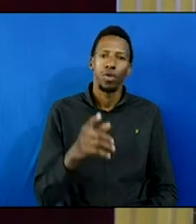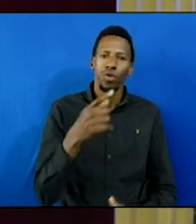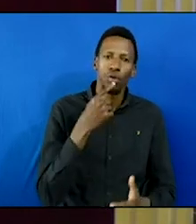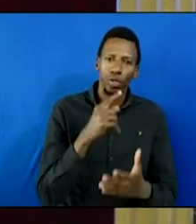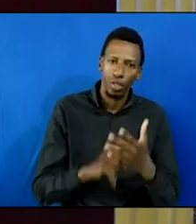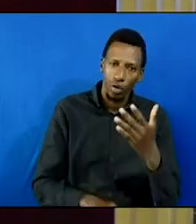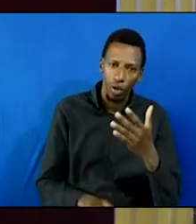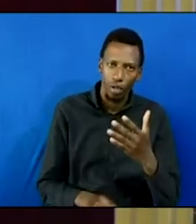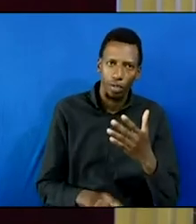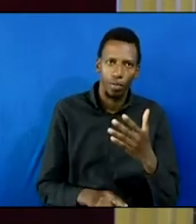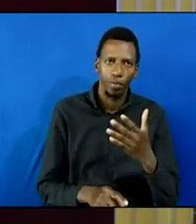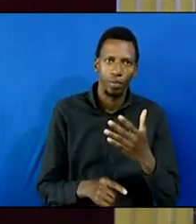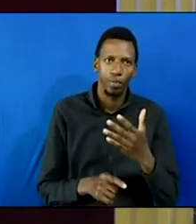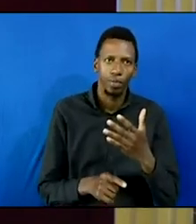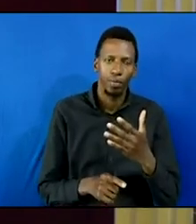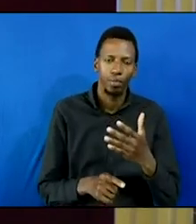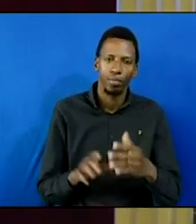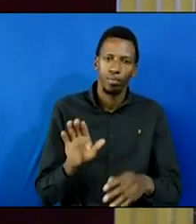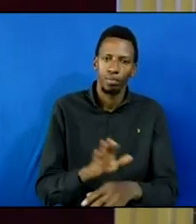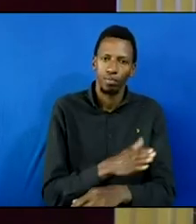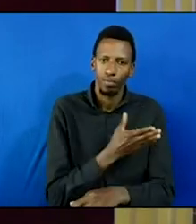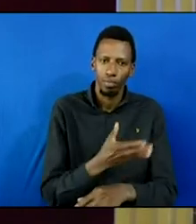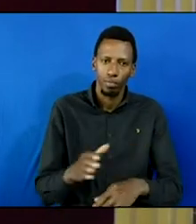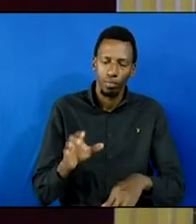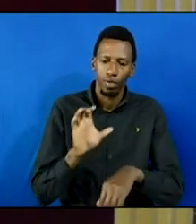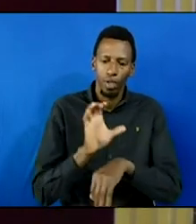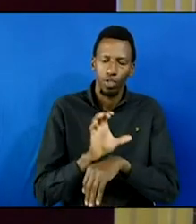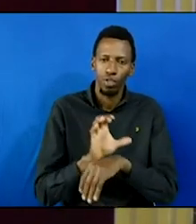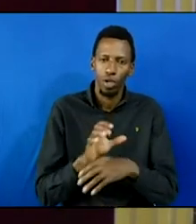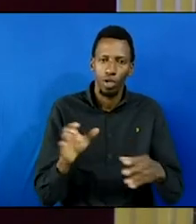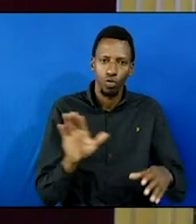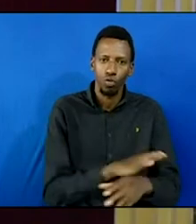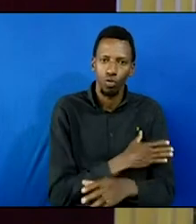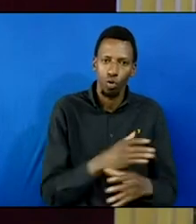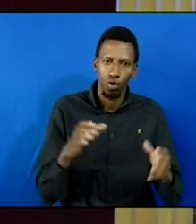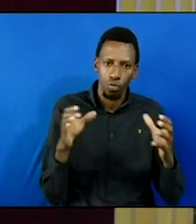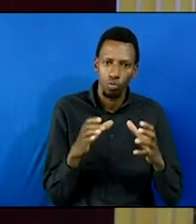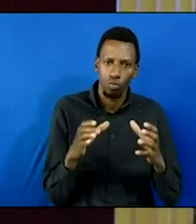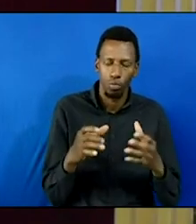What do you say to the song by the church choir?